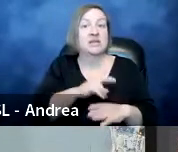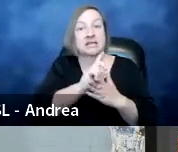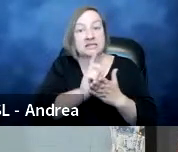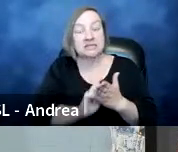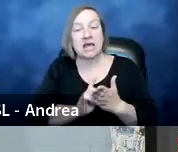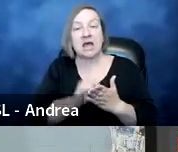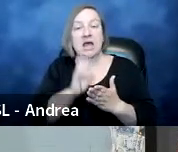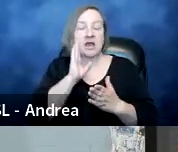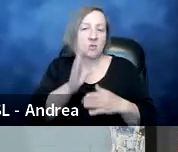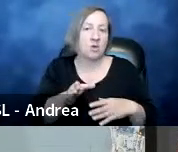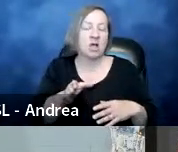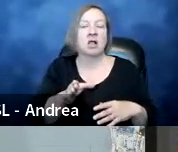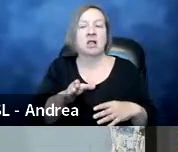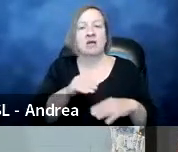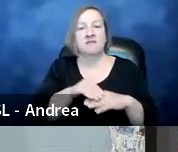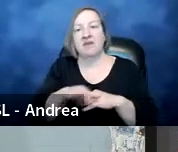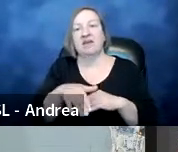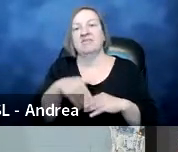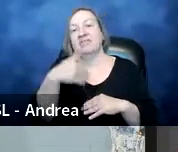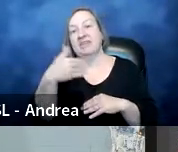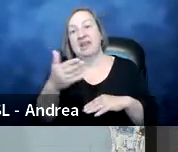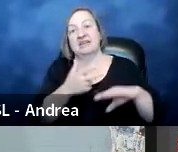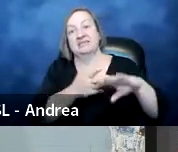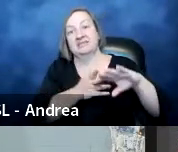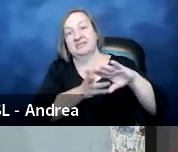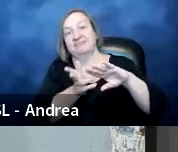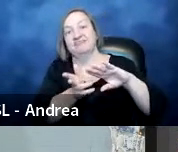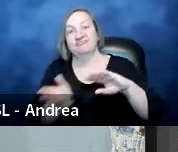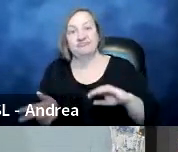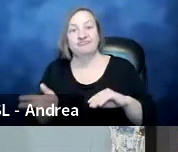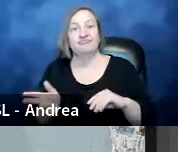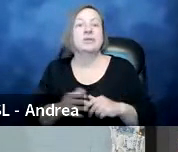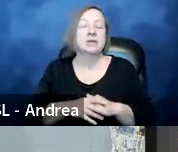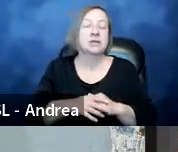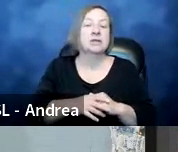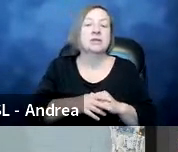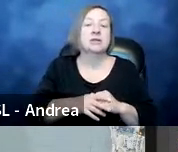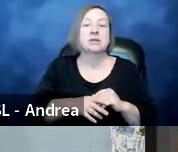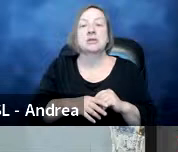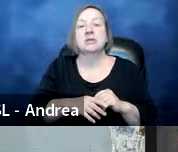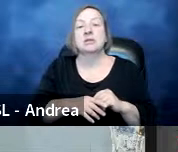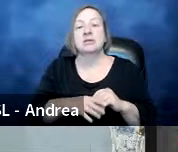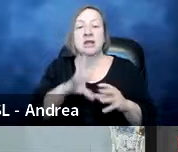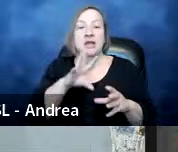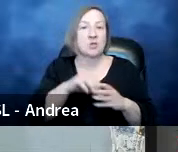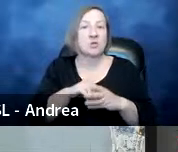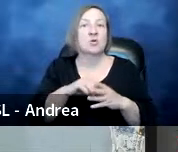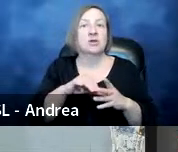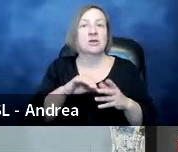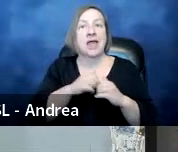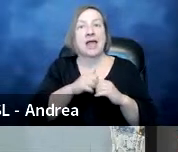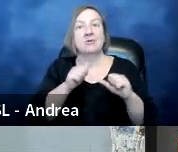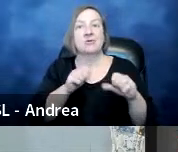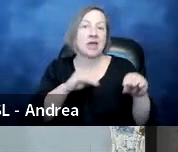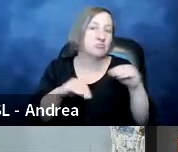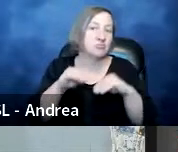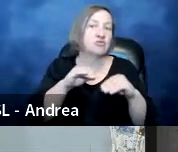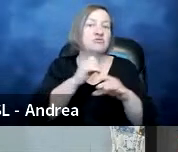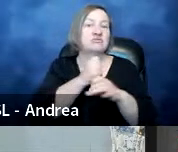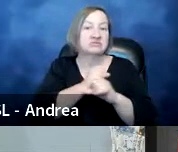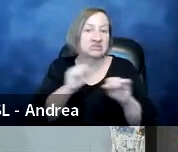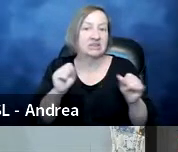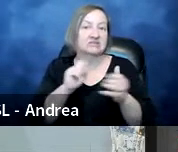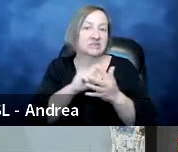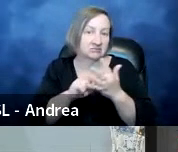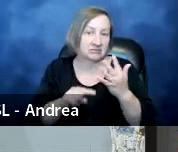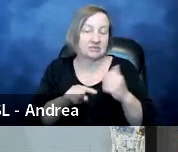next interchange and beyond, actually, including the mobility throughout the program area and safety as well. So